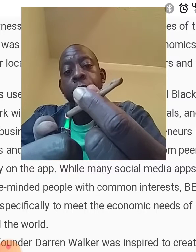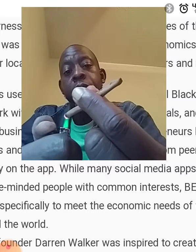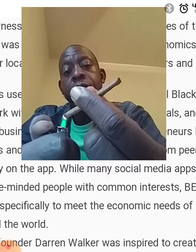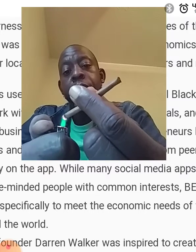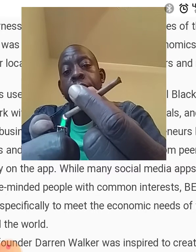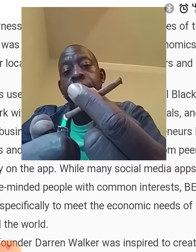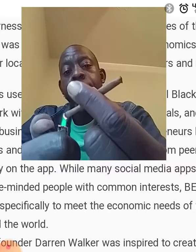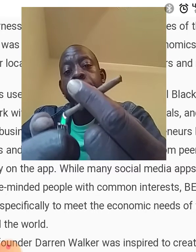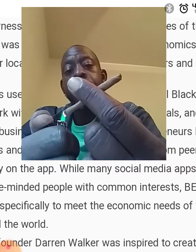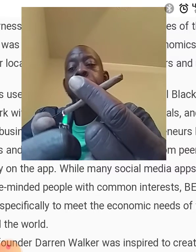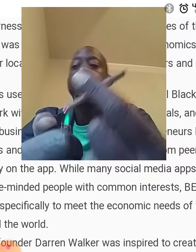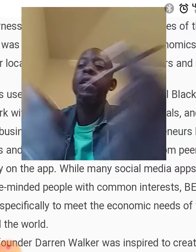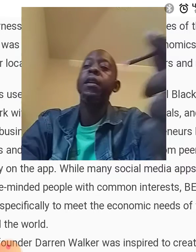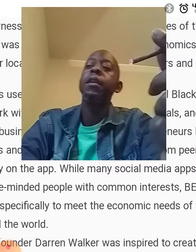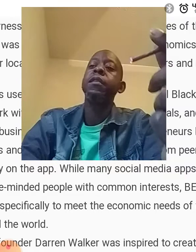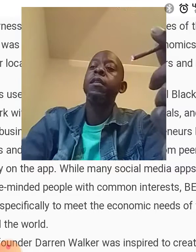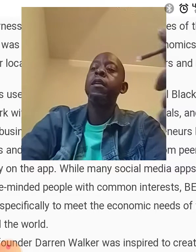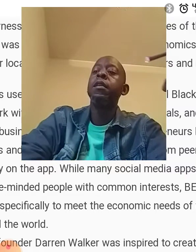this brother is really